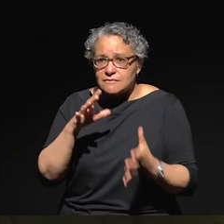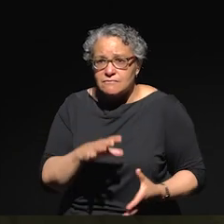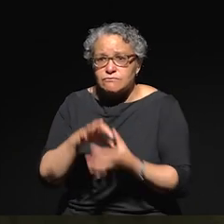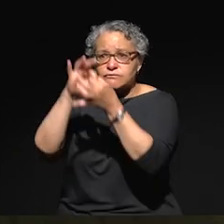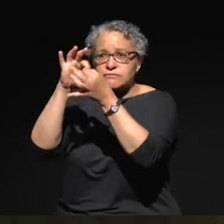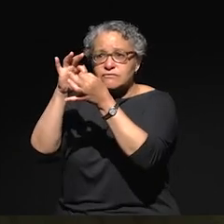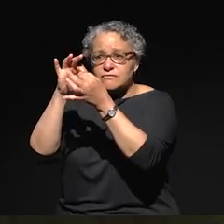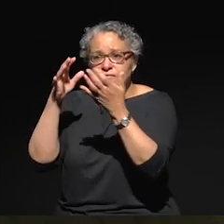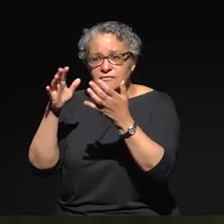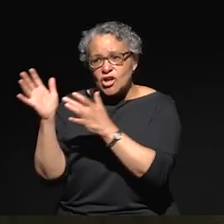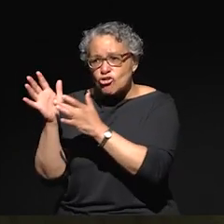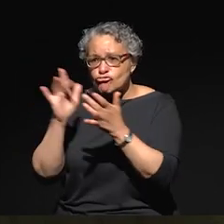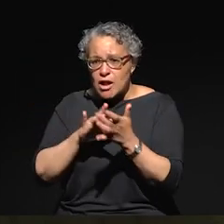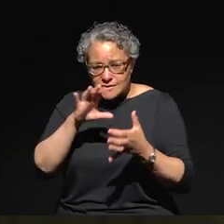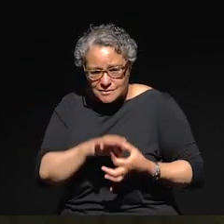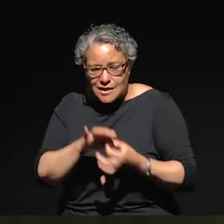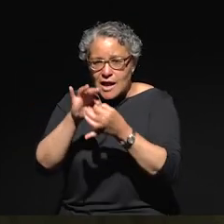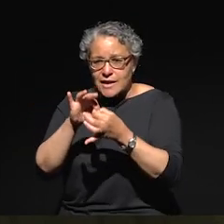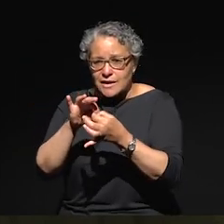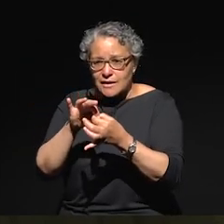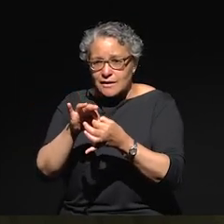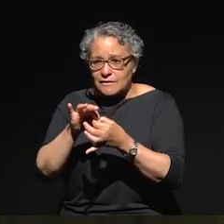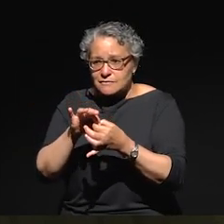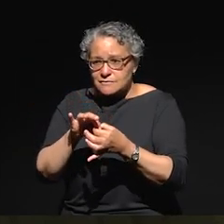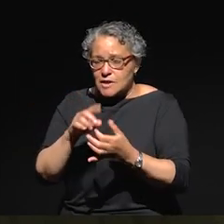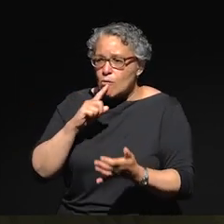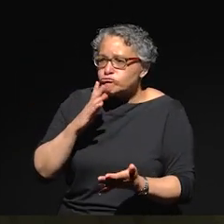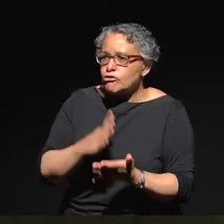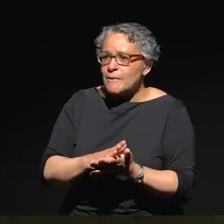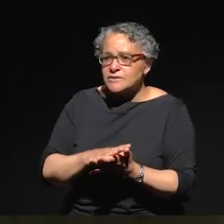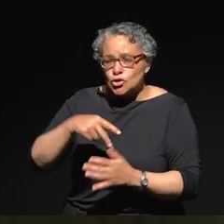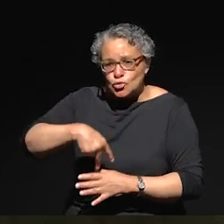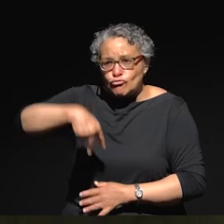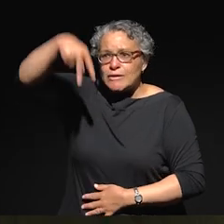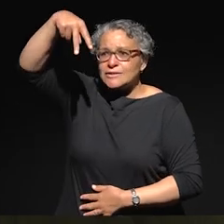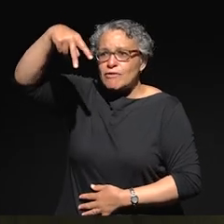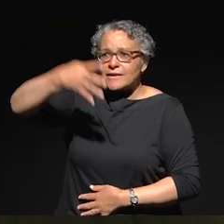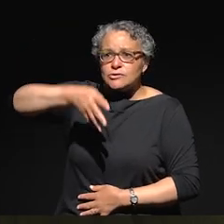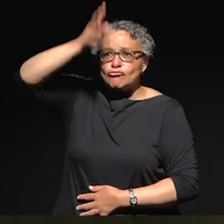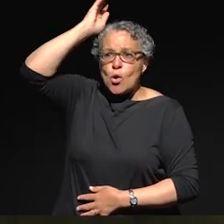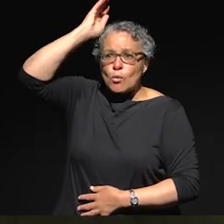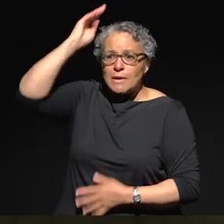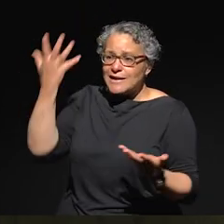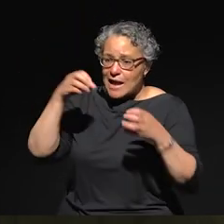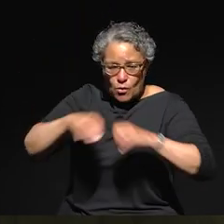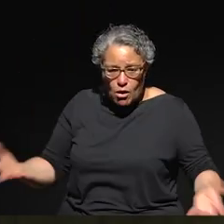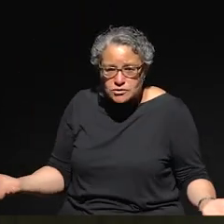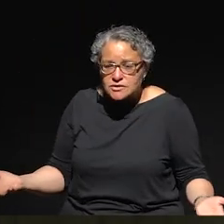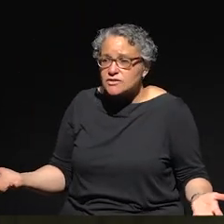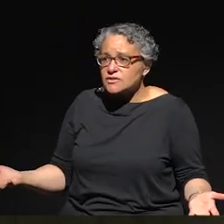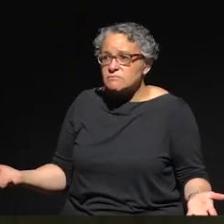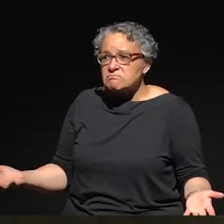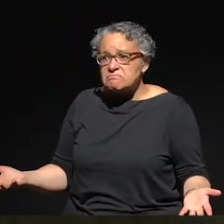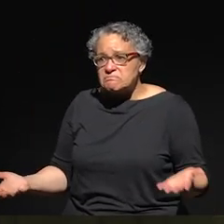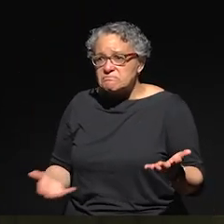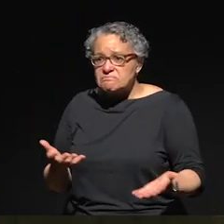He was this Christ-like figure who promised to resurrect the once great Rome, and now he was lost, and so on. And there was